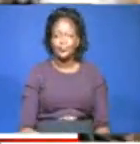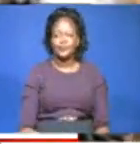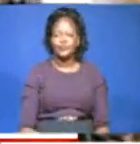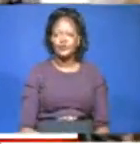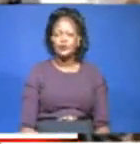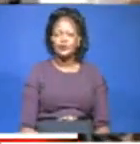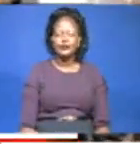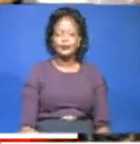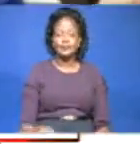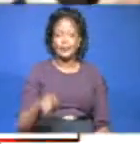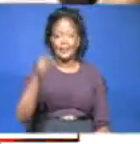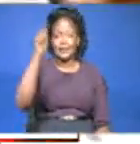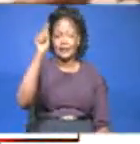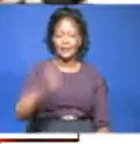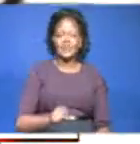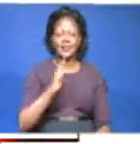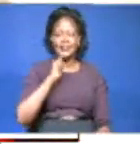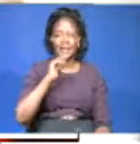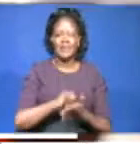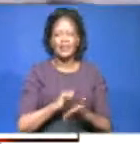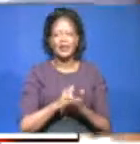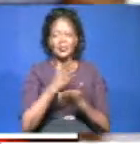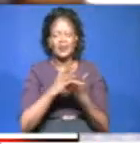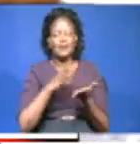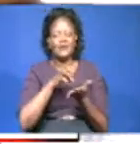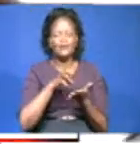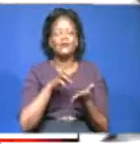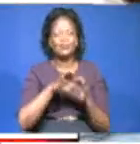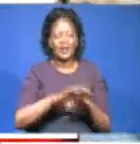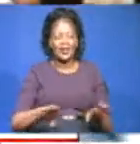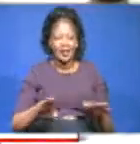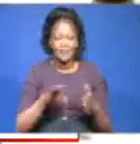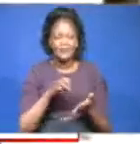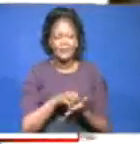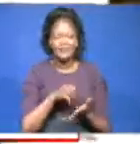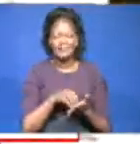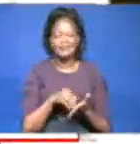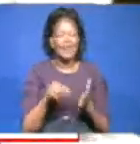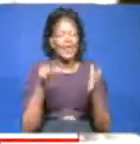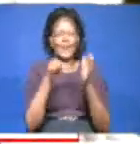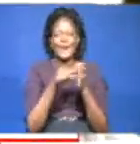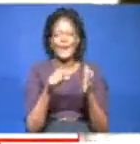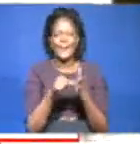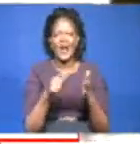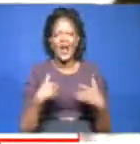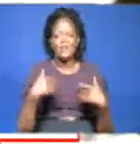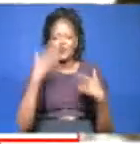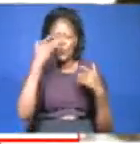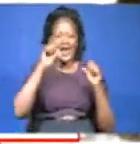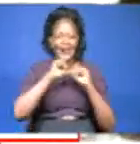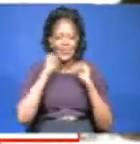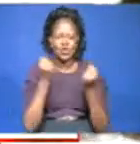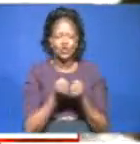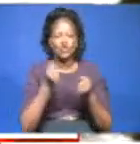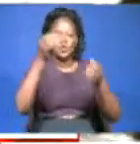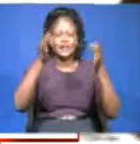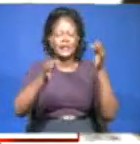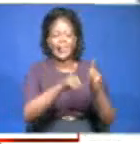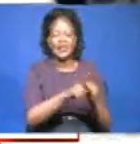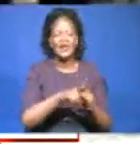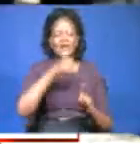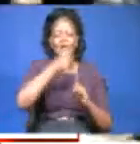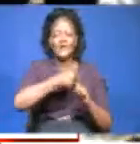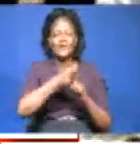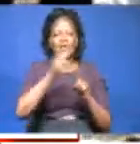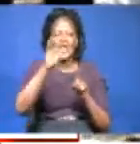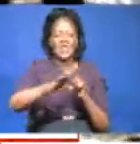Millicent Odeni, however, said some of the land cases in Malindi were controversial. She said social justice, as advocated by the area MP,